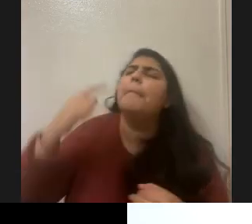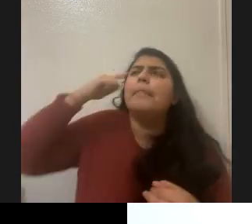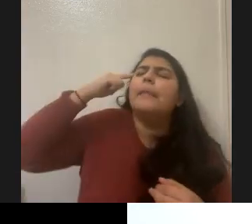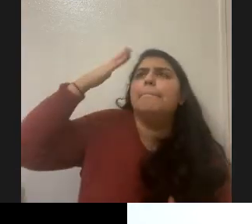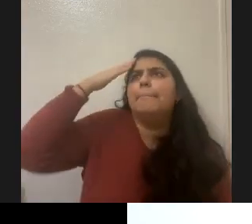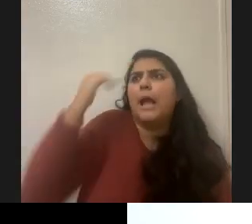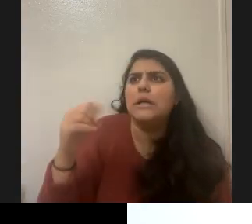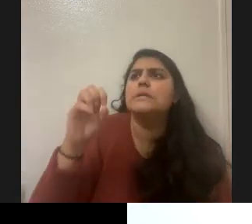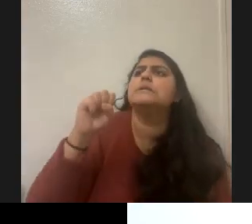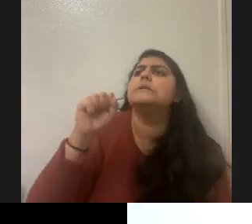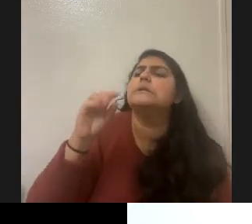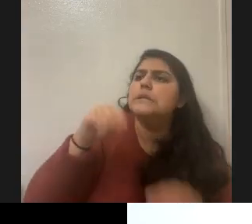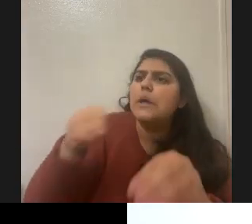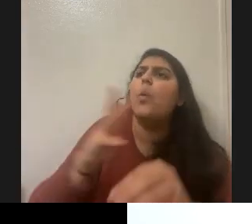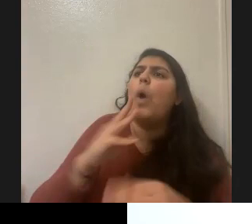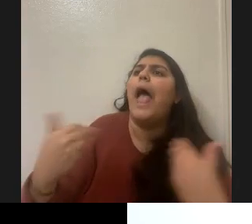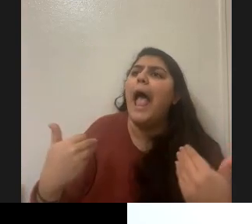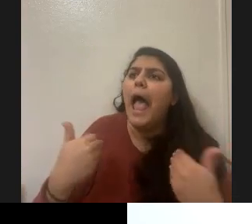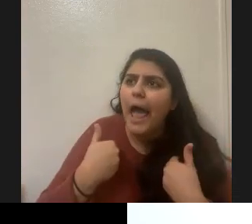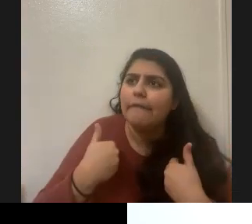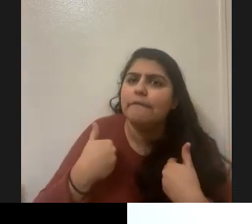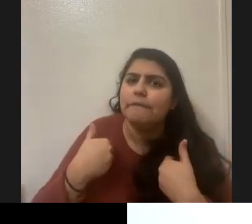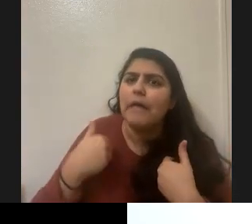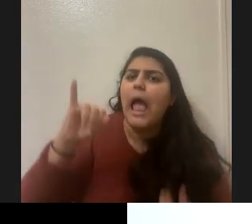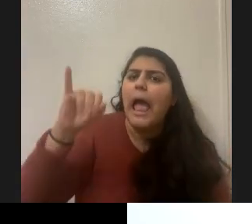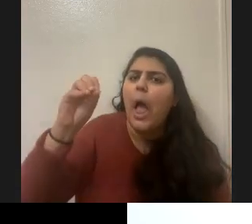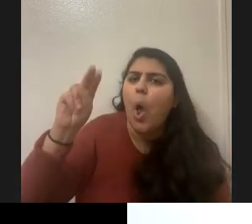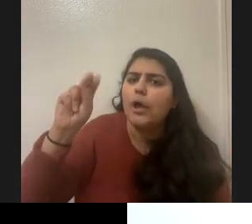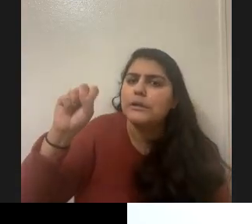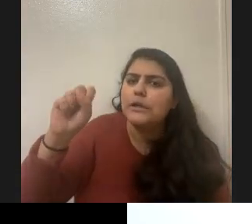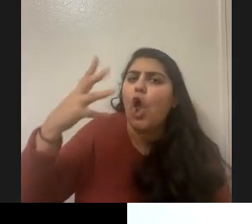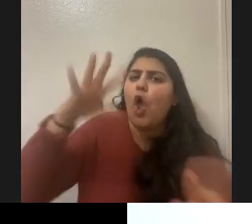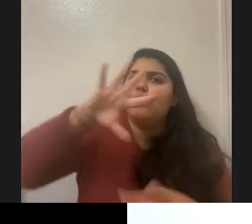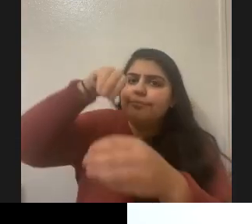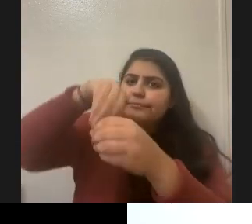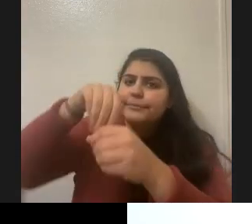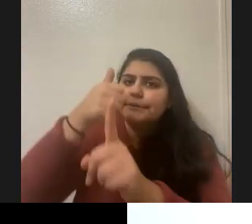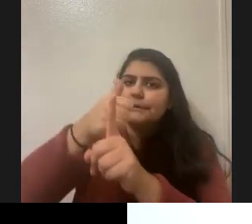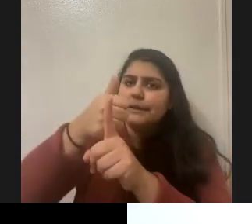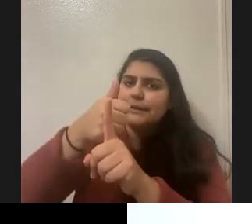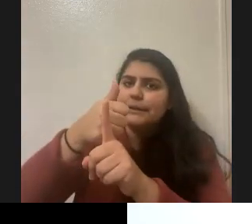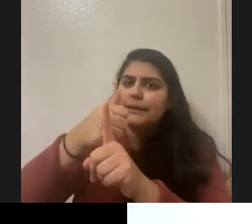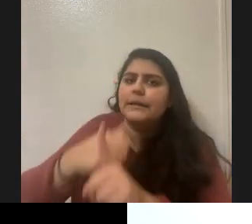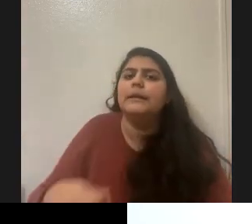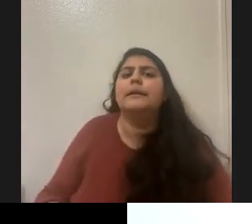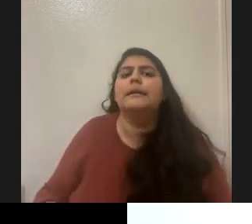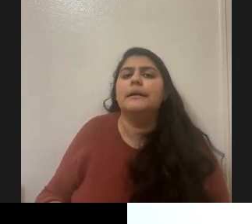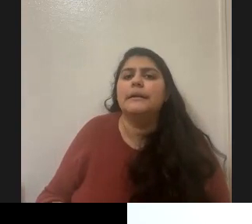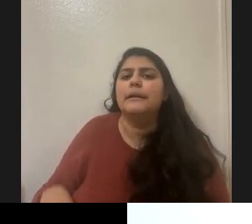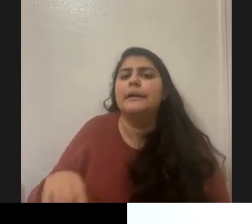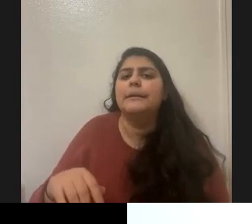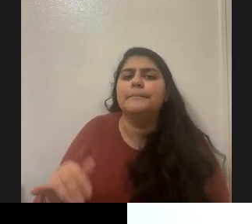because seawater might have some ions already floating inside of it. If people didn't